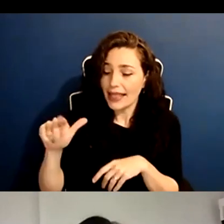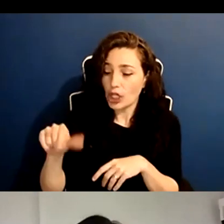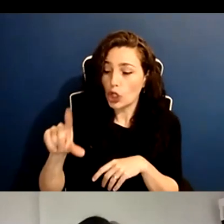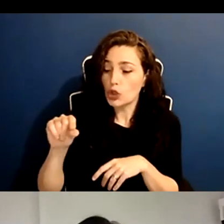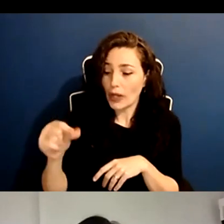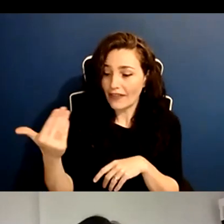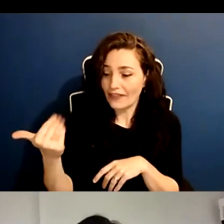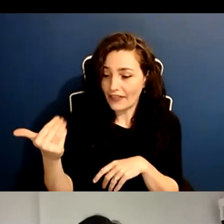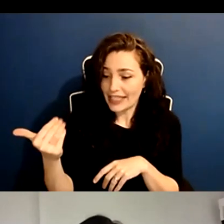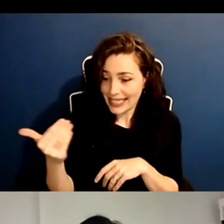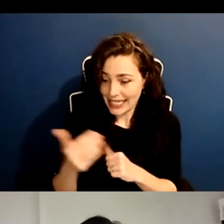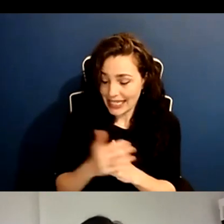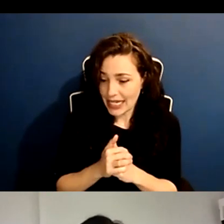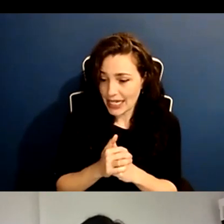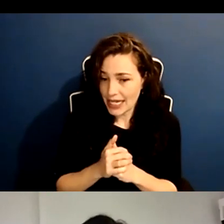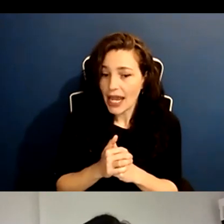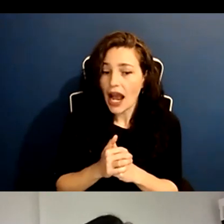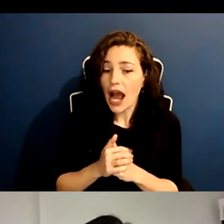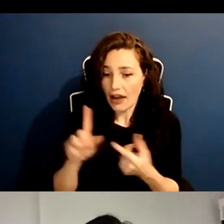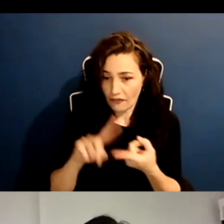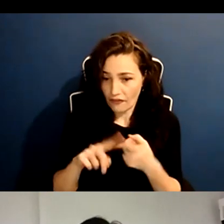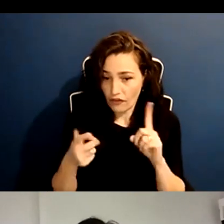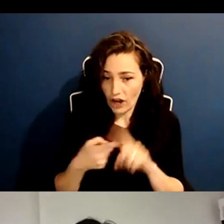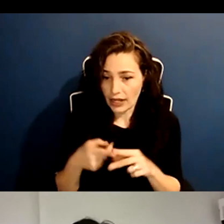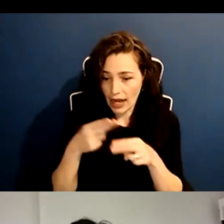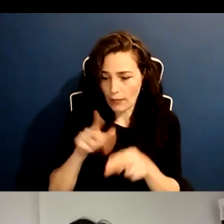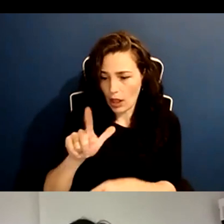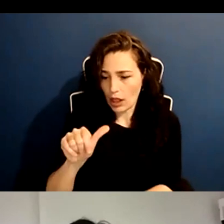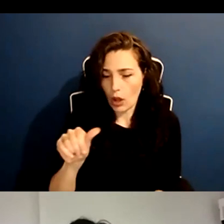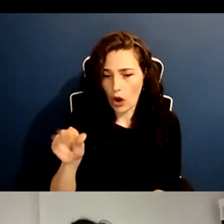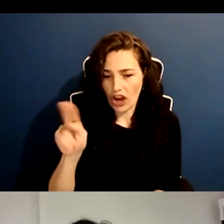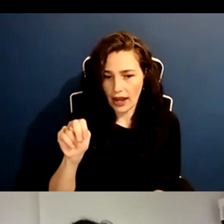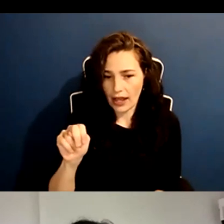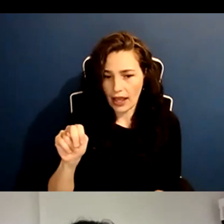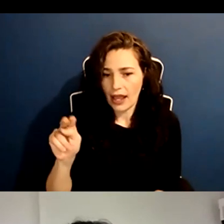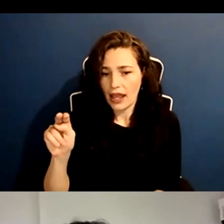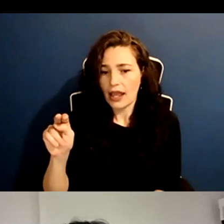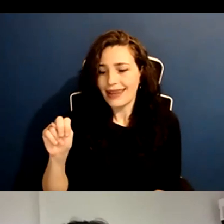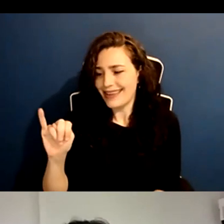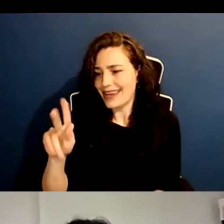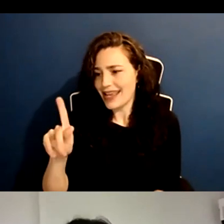2015, and a friend, Laura Nix, actually the great director,